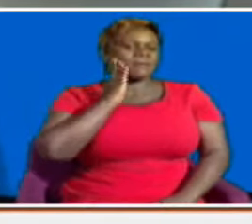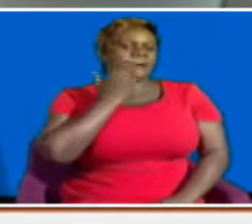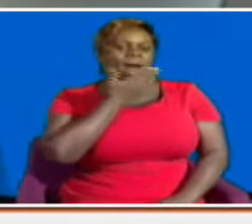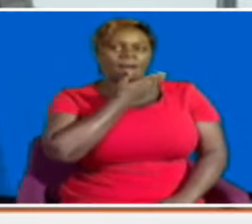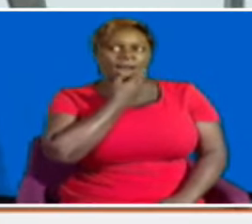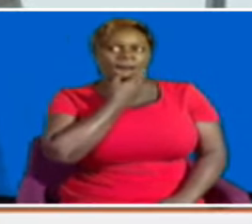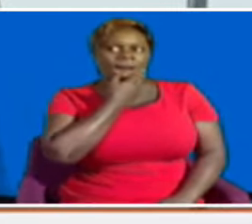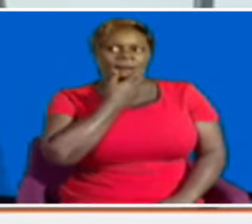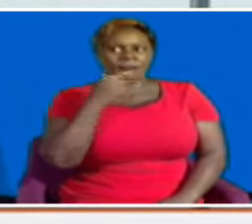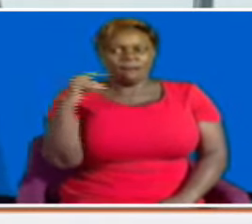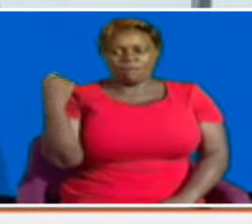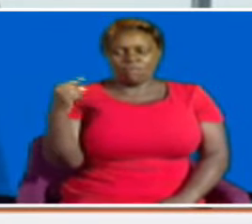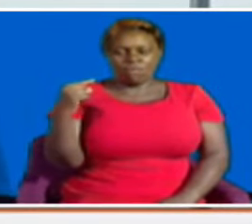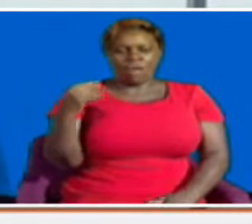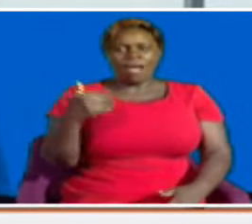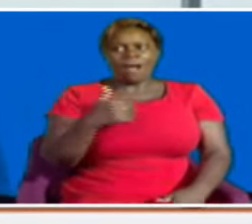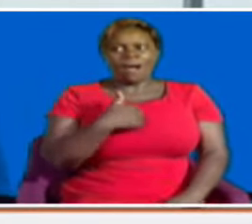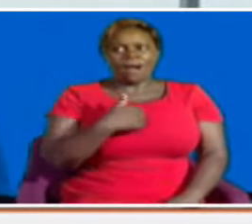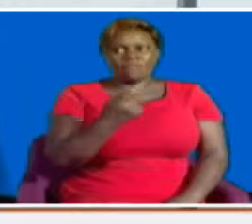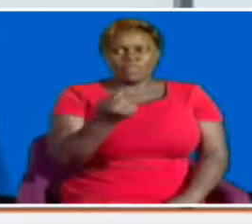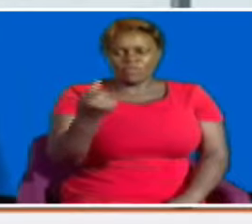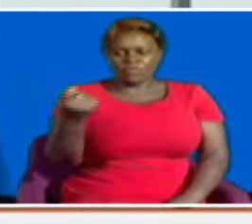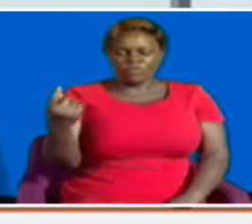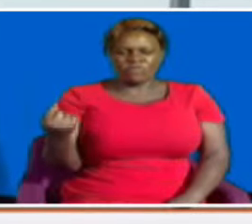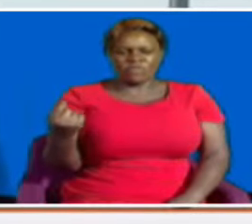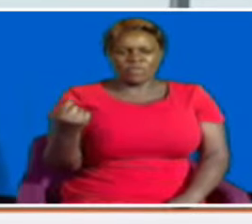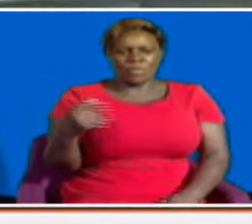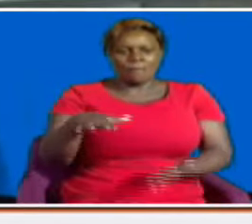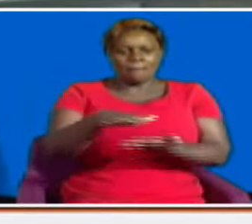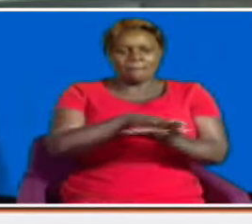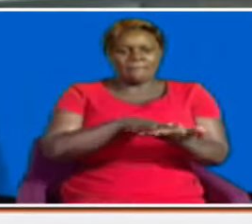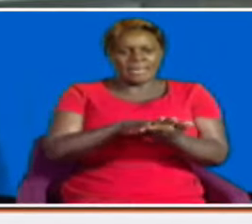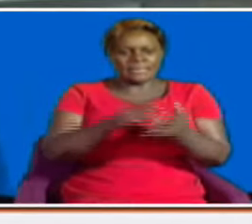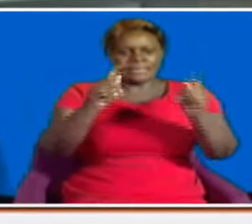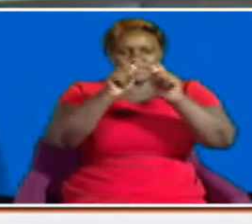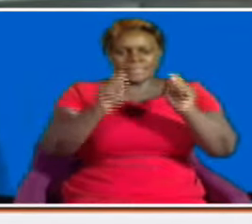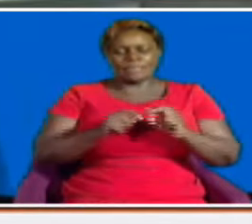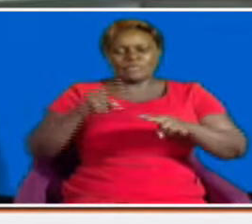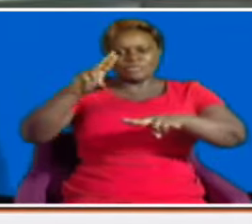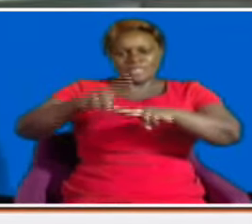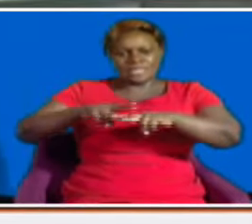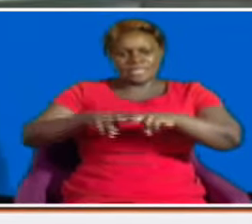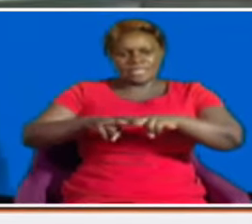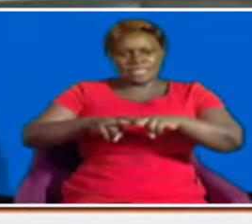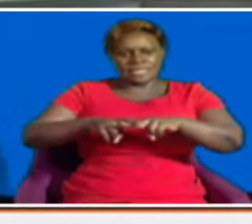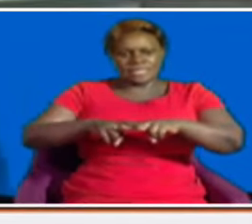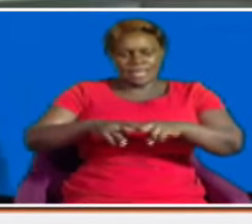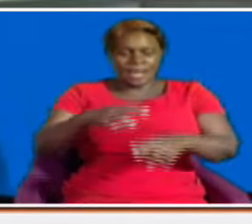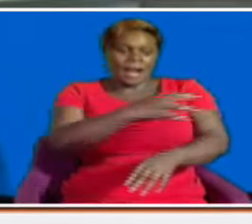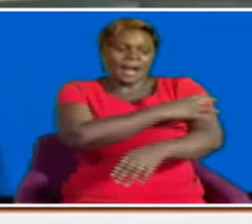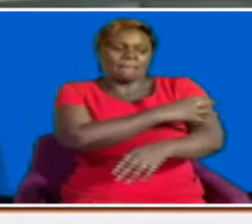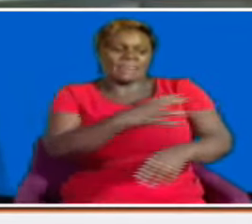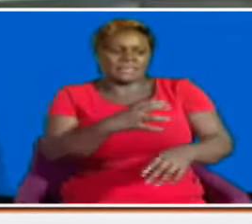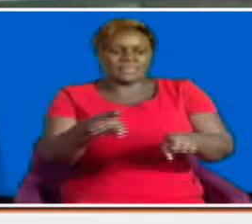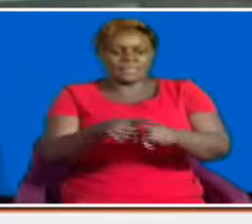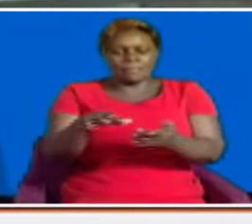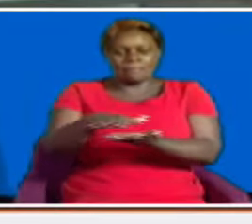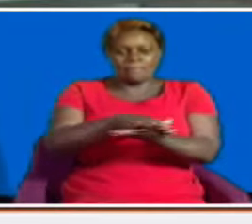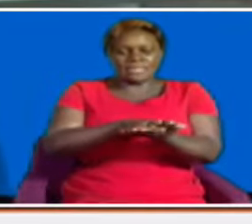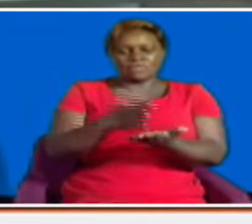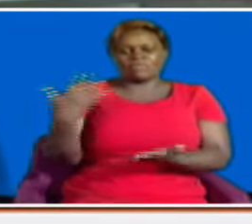gold color. It comes with a few extras, based on that type of seating, based on their capacity, and based on the